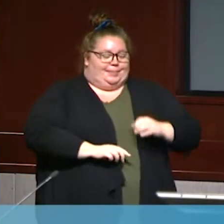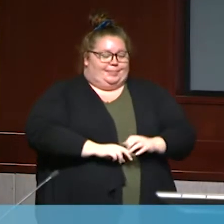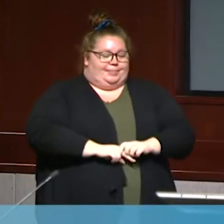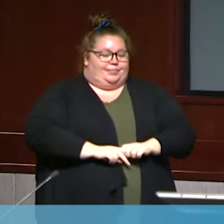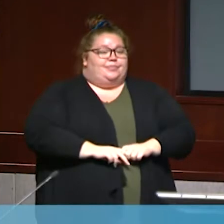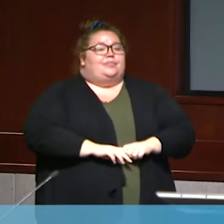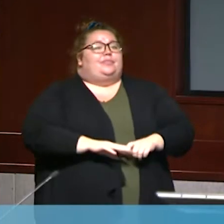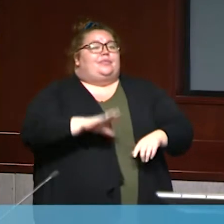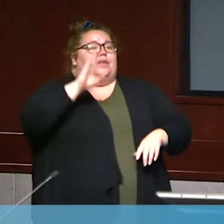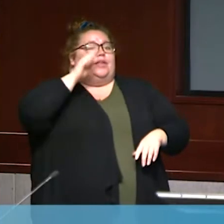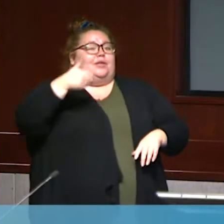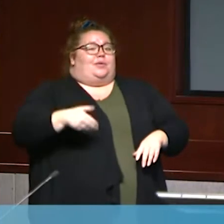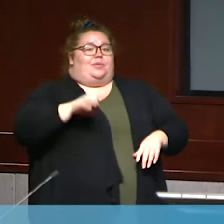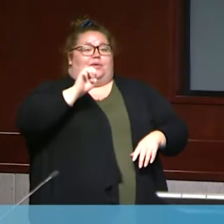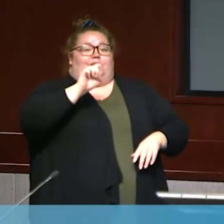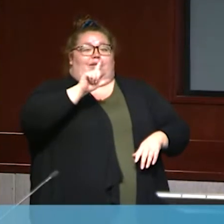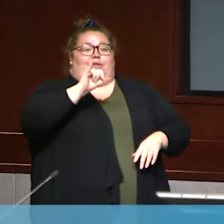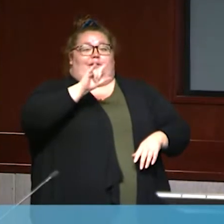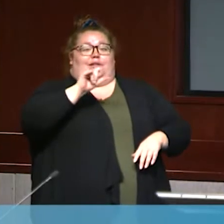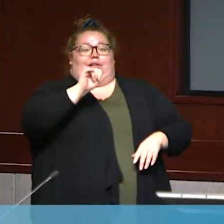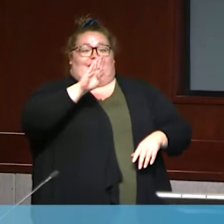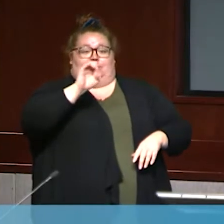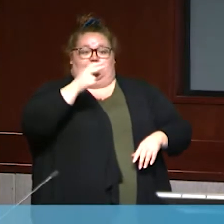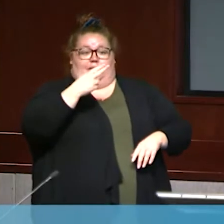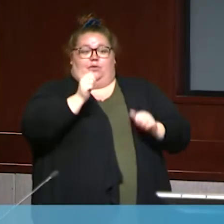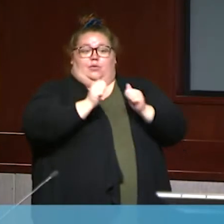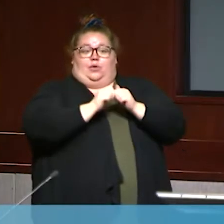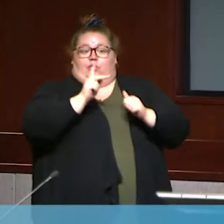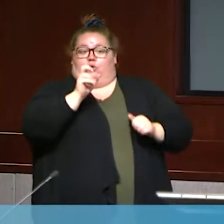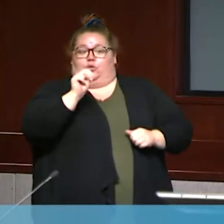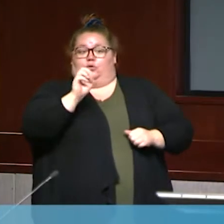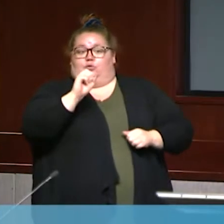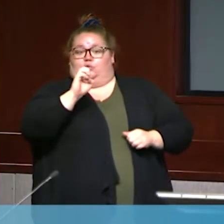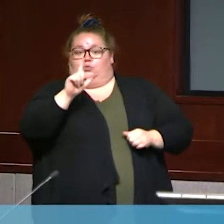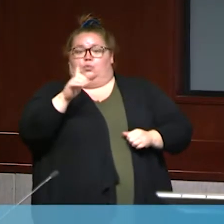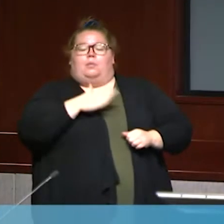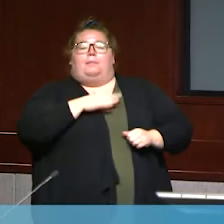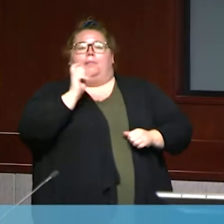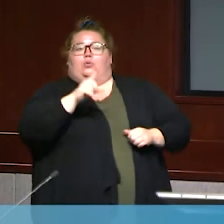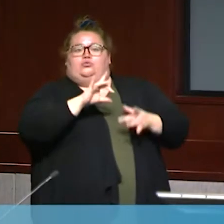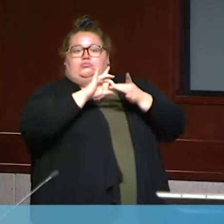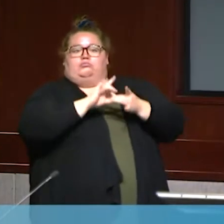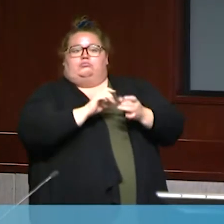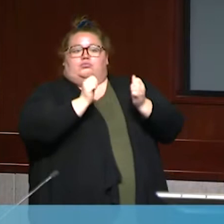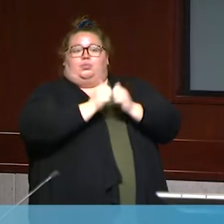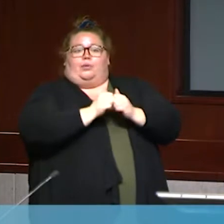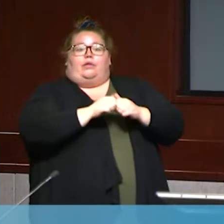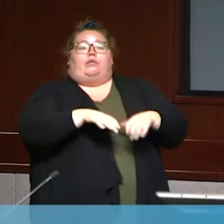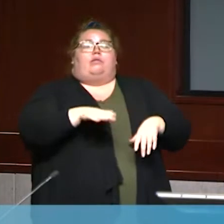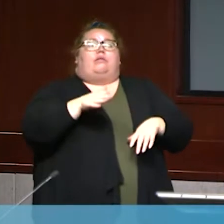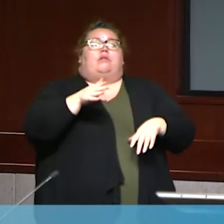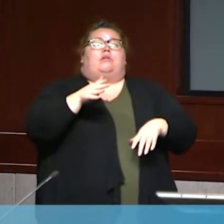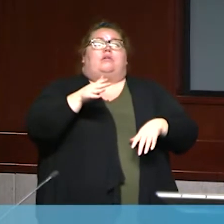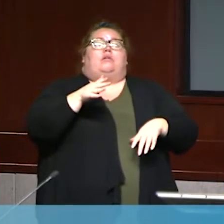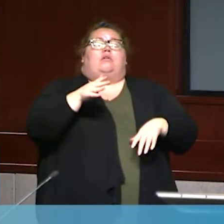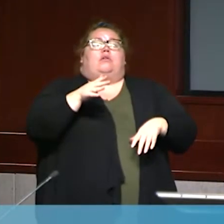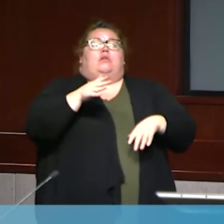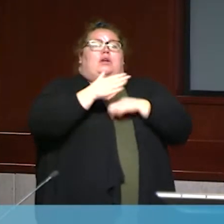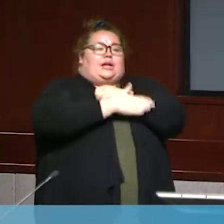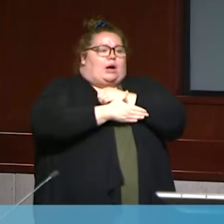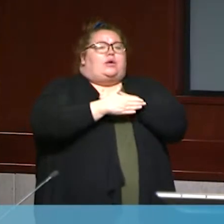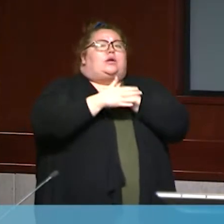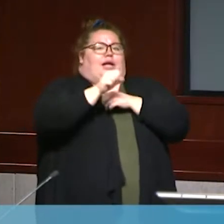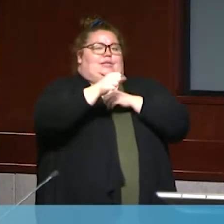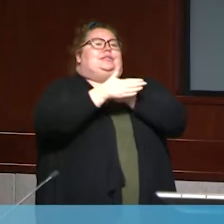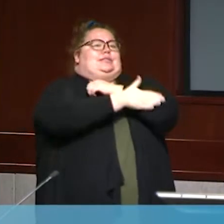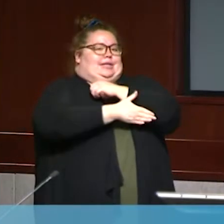Hi, this is Elizabeth from Kern Soul. My question is about the county, or the county